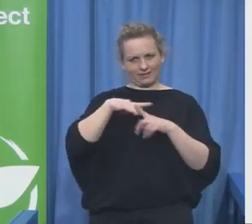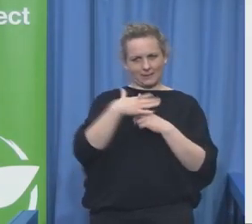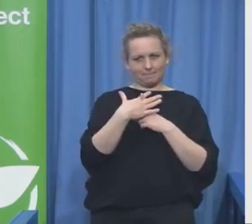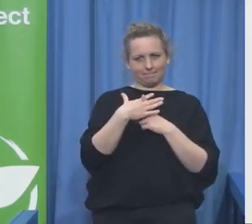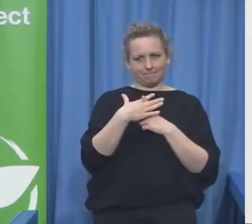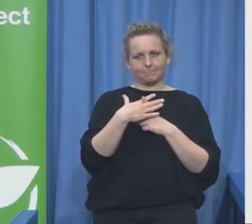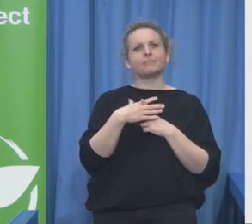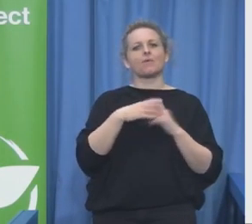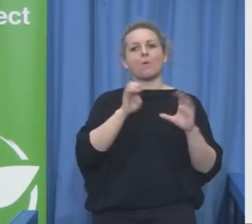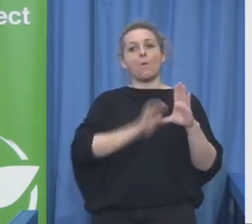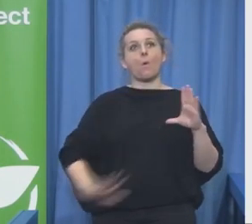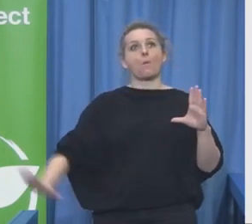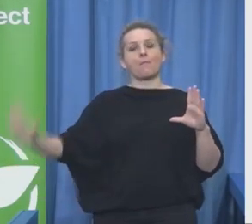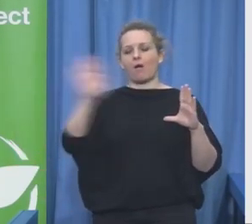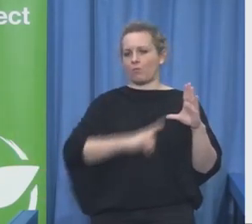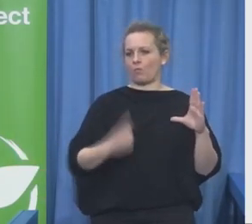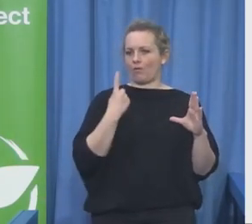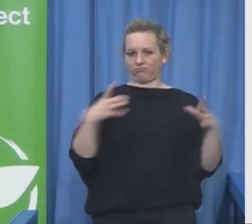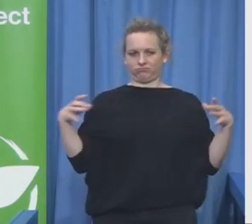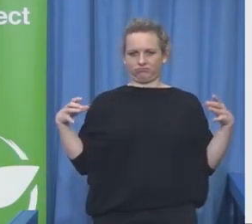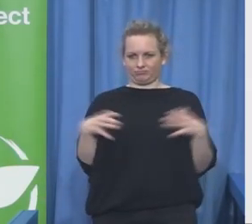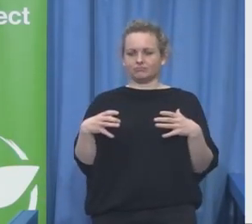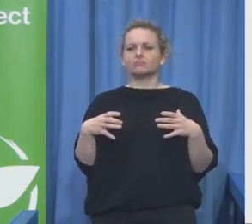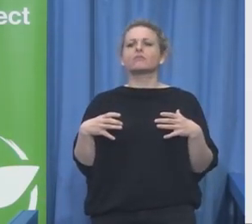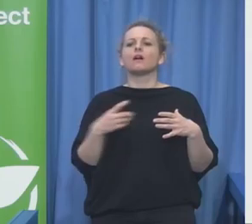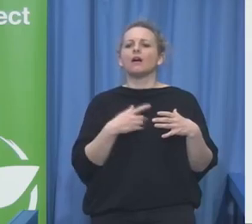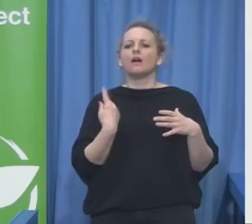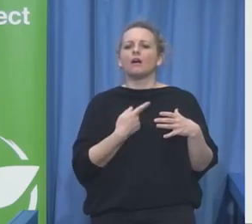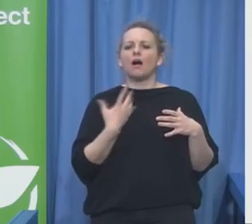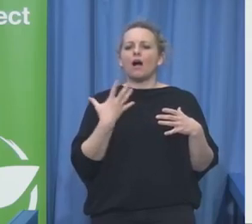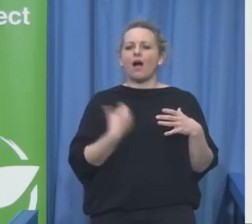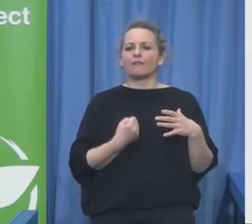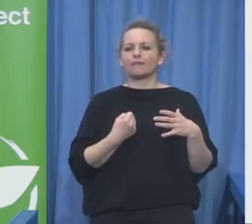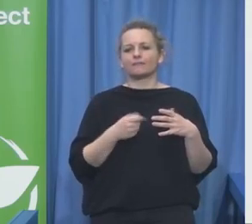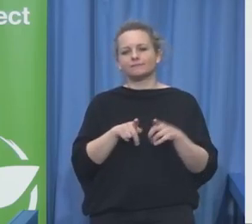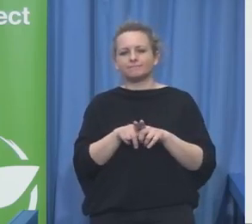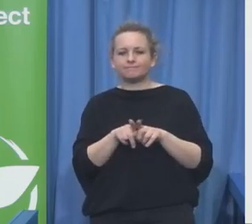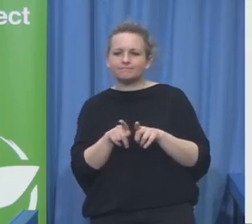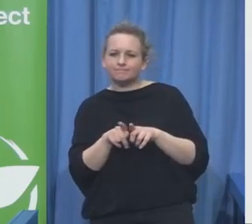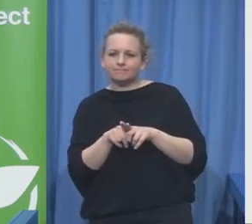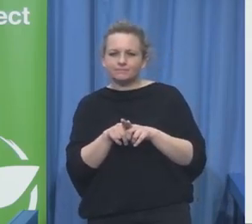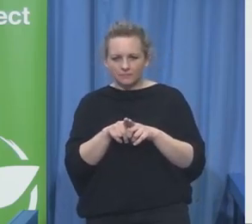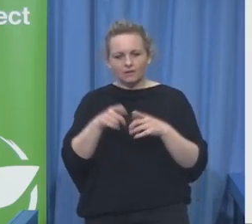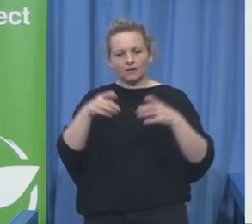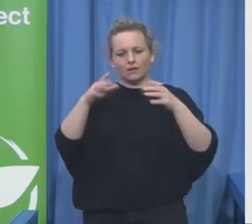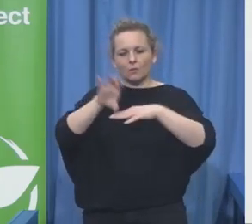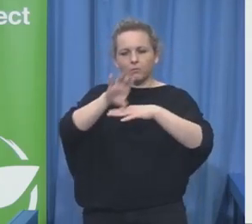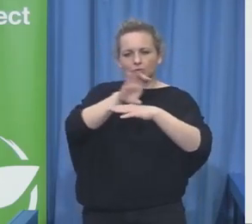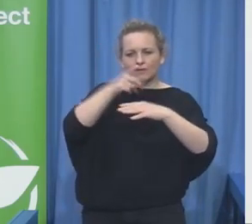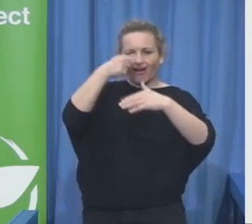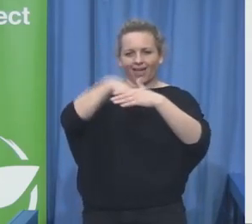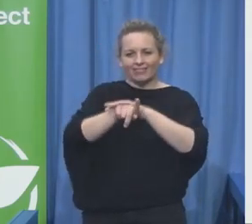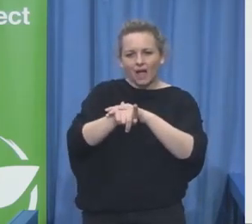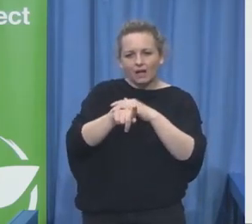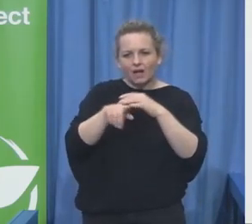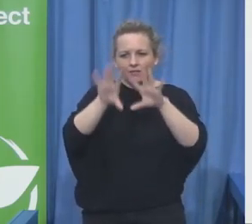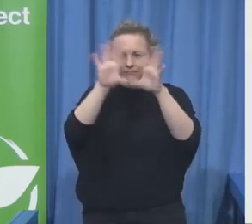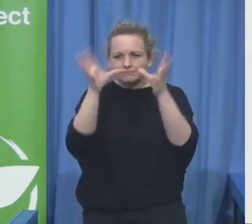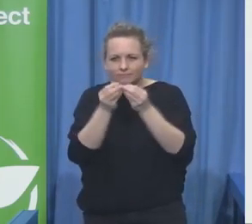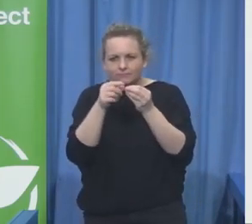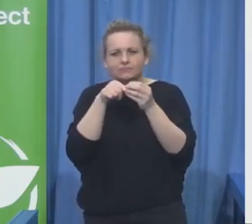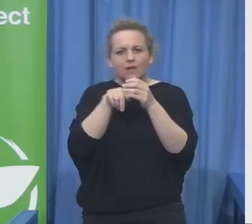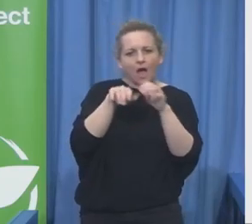in Redmond where we have approximately 30 people, mostly with disabilities, who are working across a number of teams within the